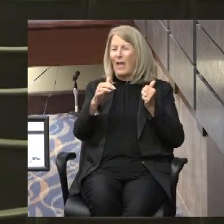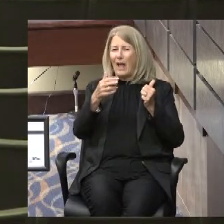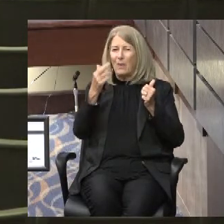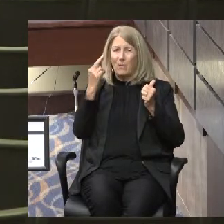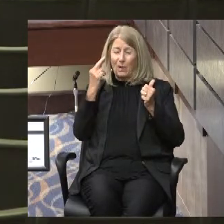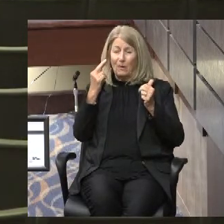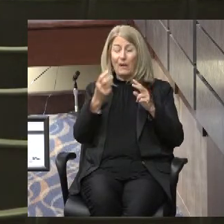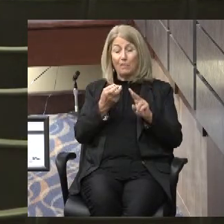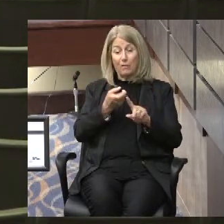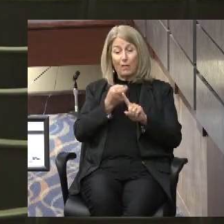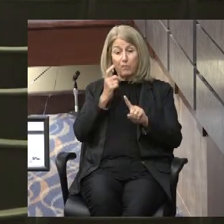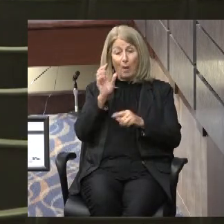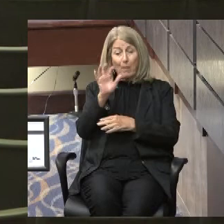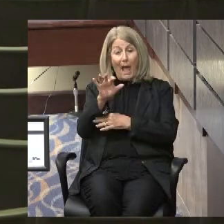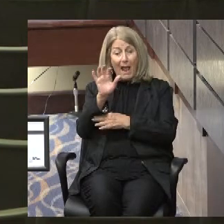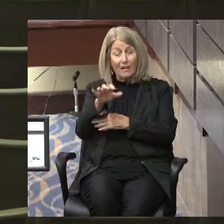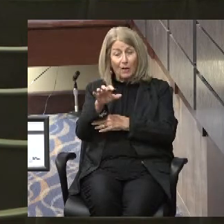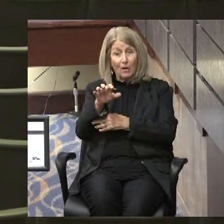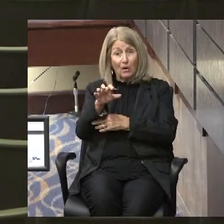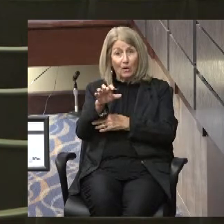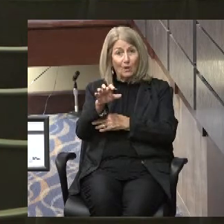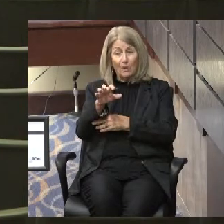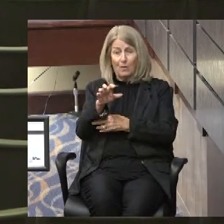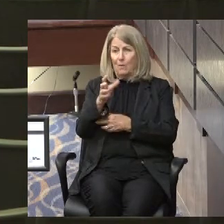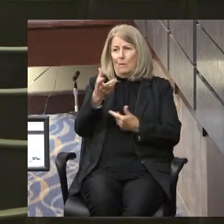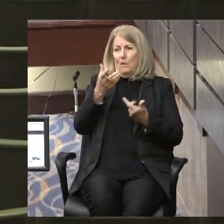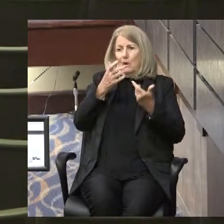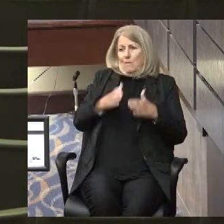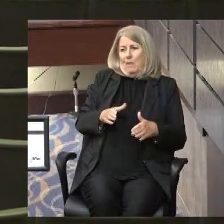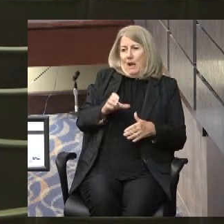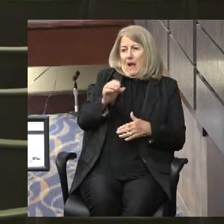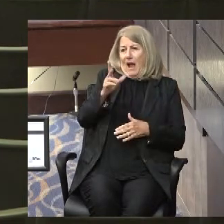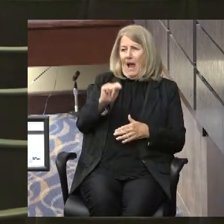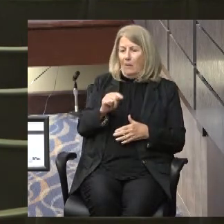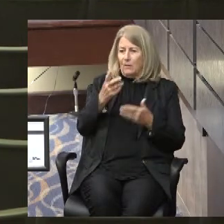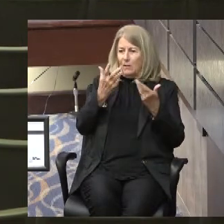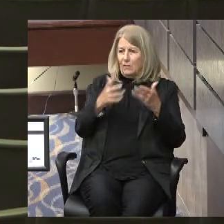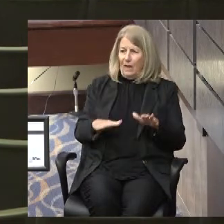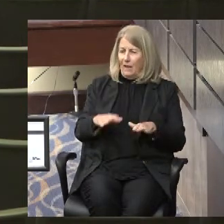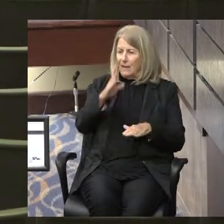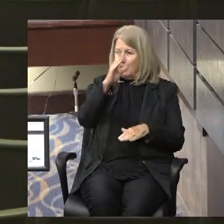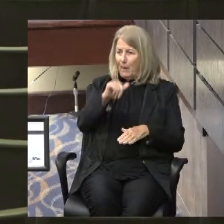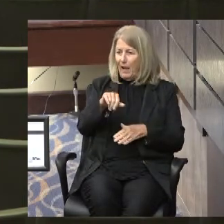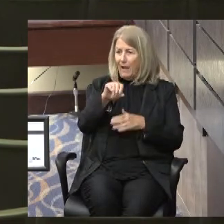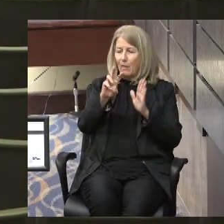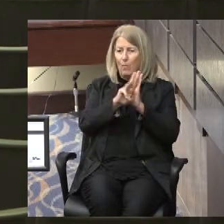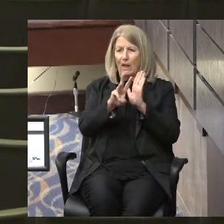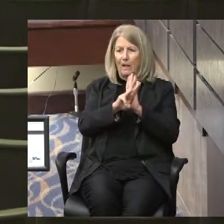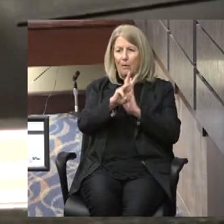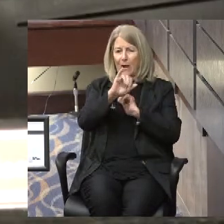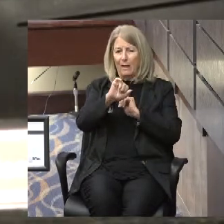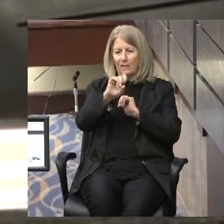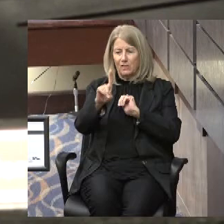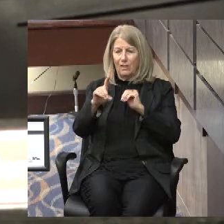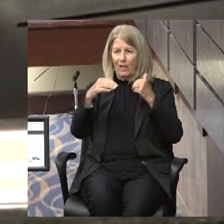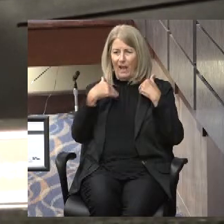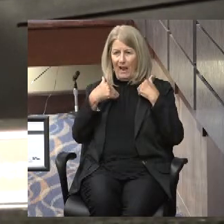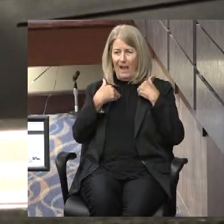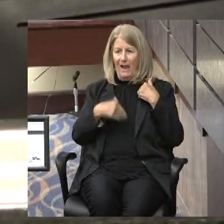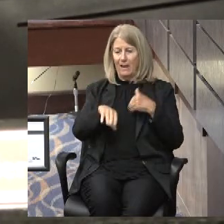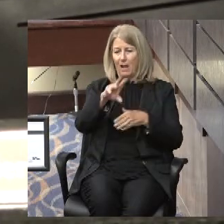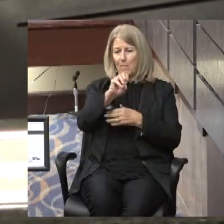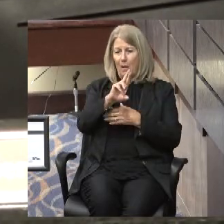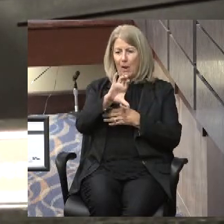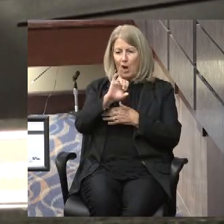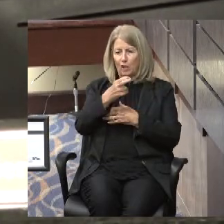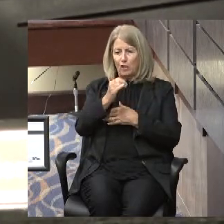they're from Baylor. We don't want to be outdone by Waco ISD because they had mariachi in their chambers just a few weeks ago.